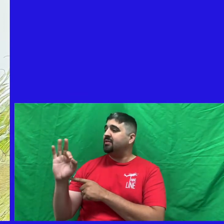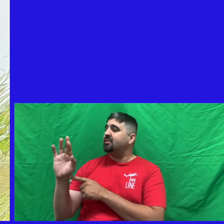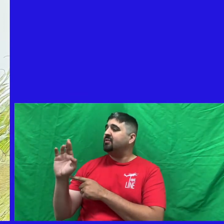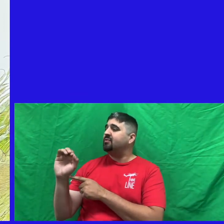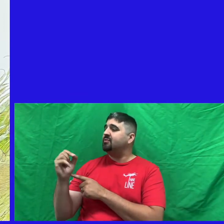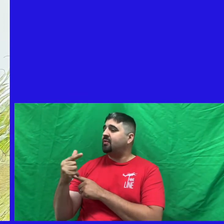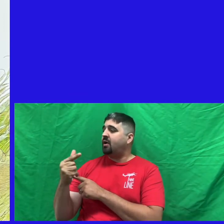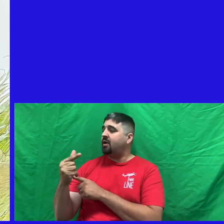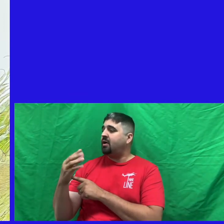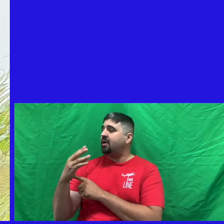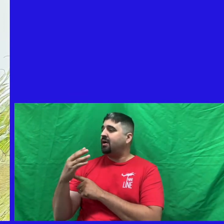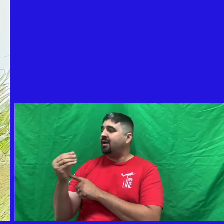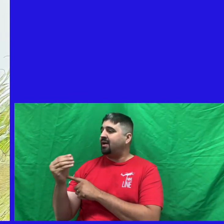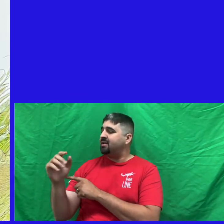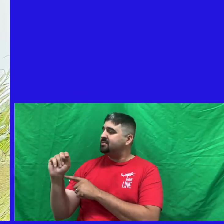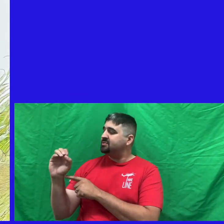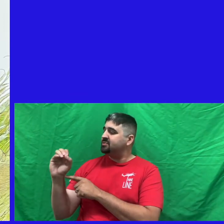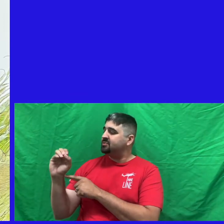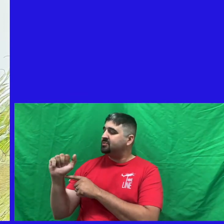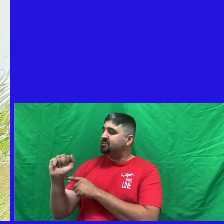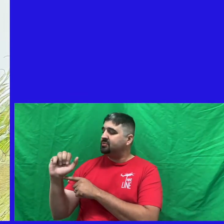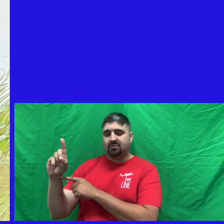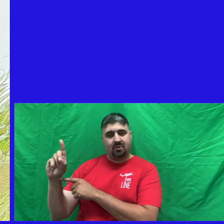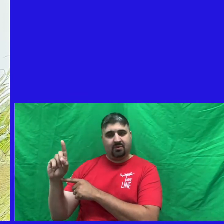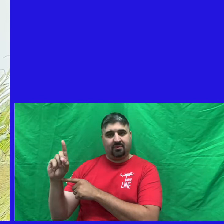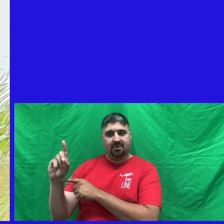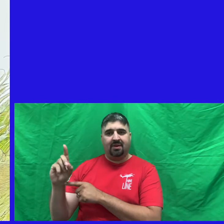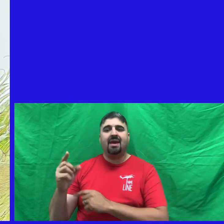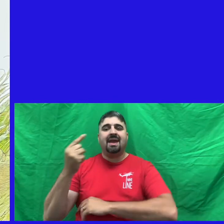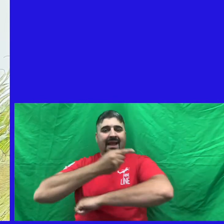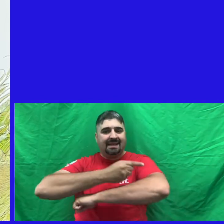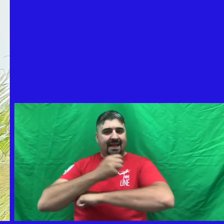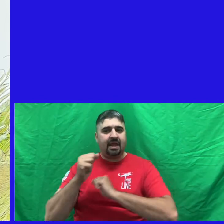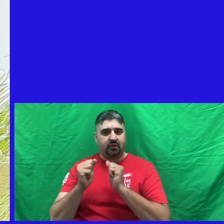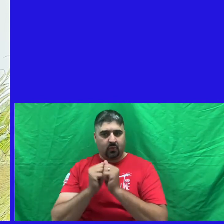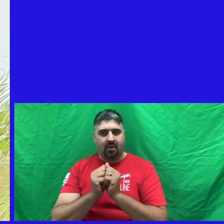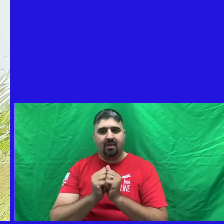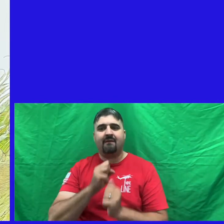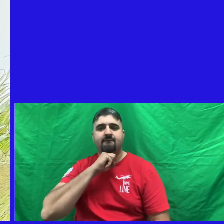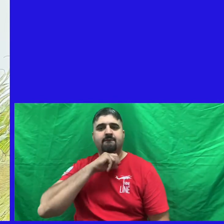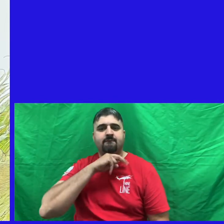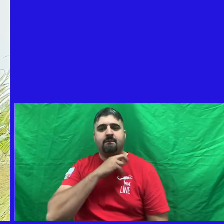Days with Frog and Toad.